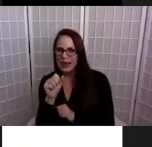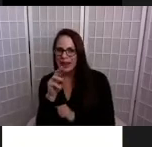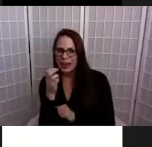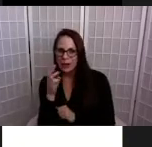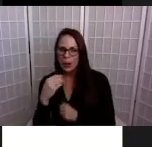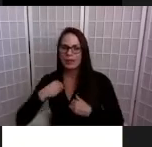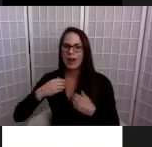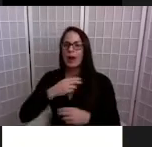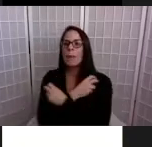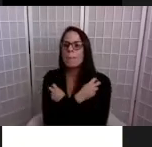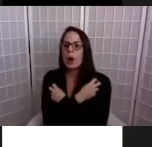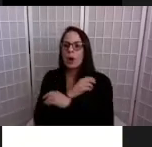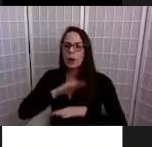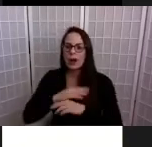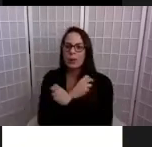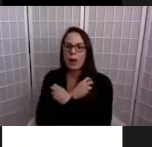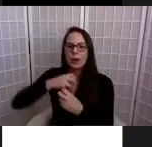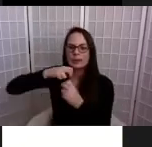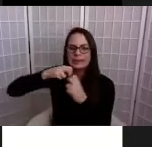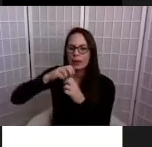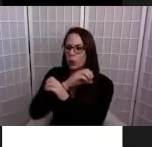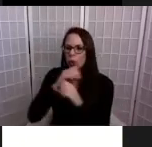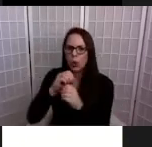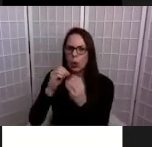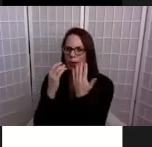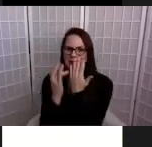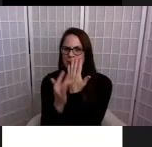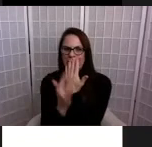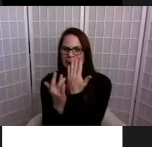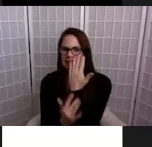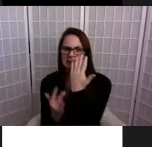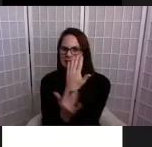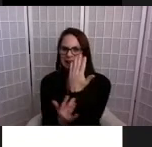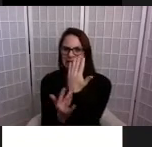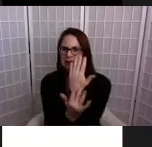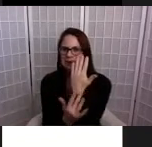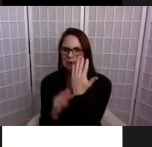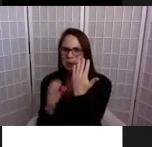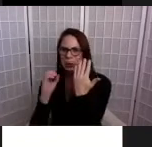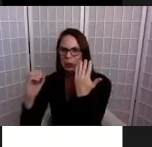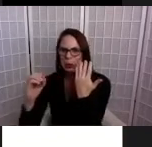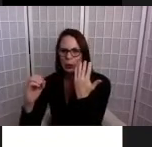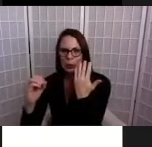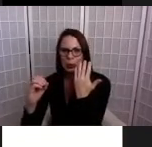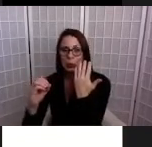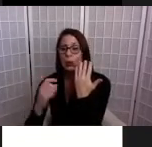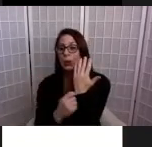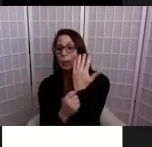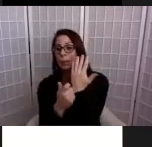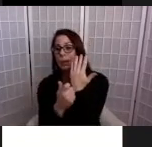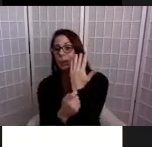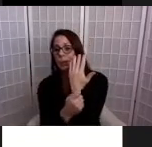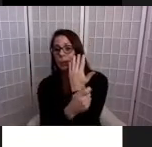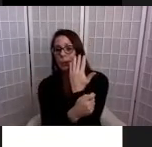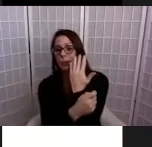no space like there is here and everywhere else. And in these patients, what we do is we take out the 3 starred bones. And if you look